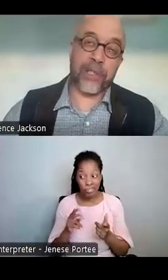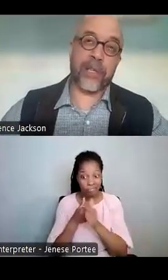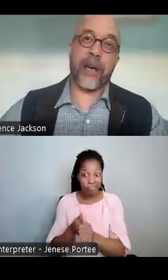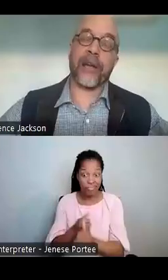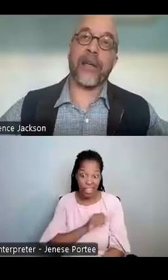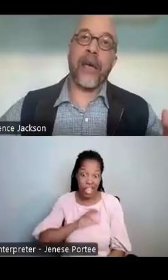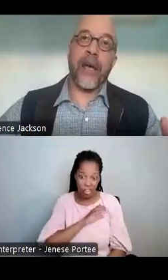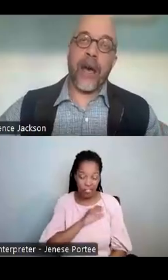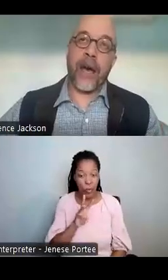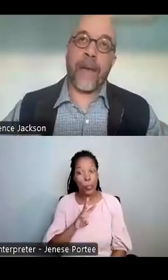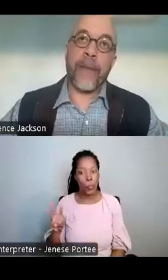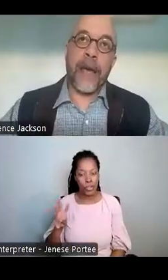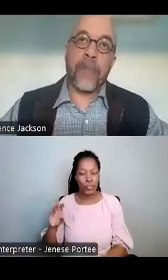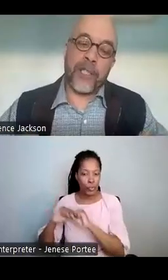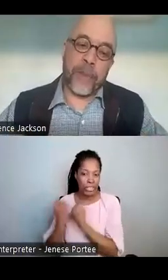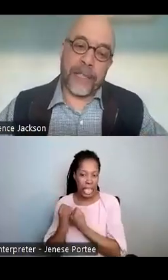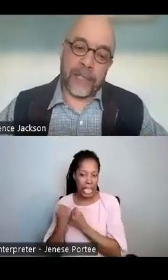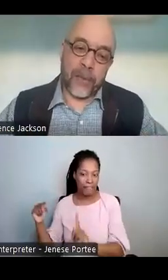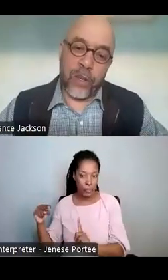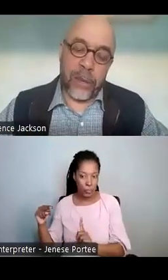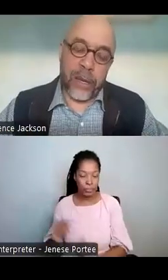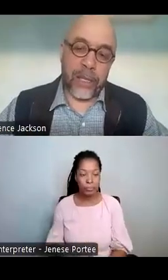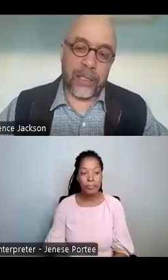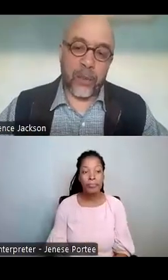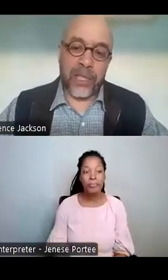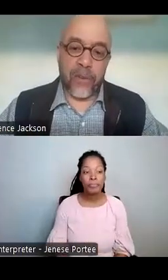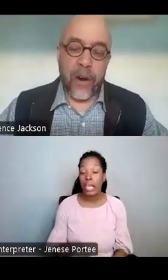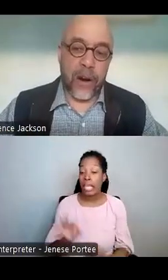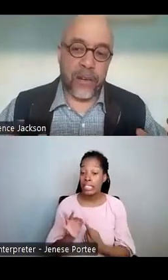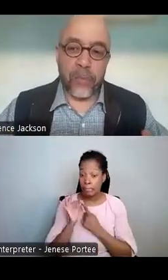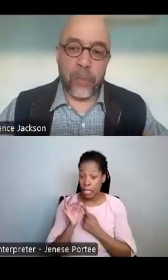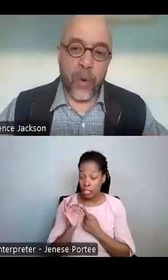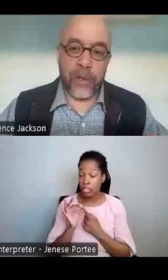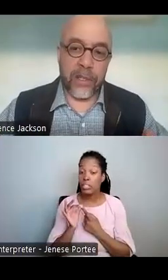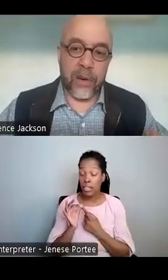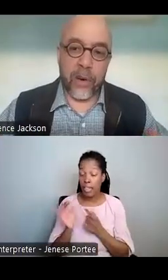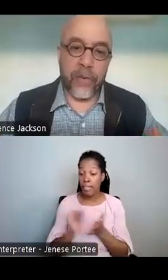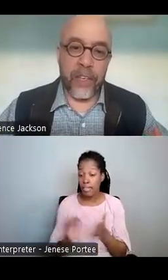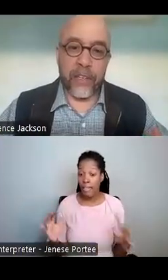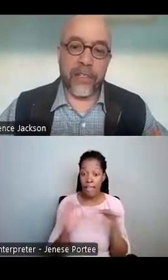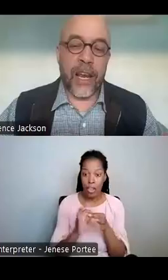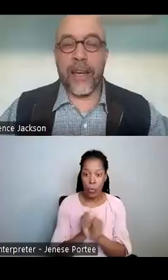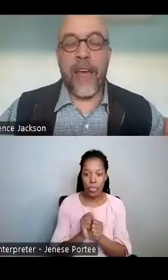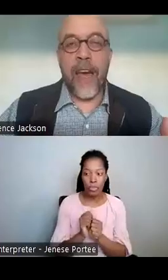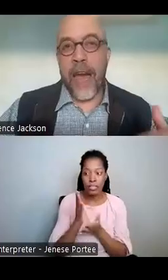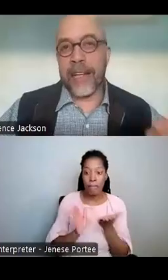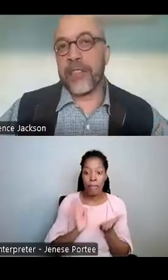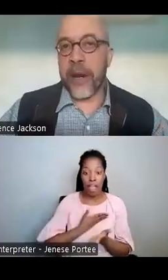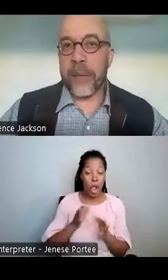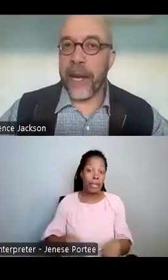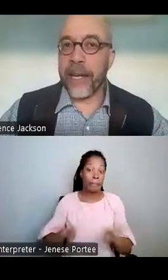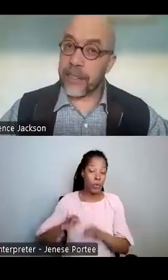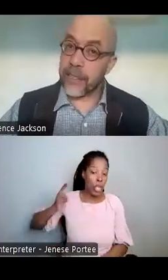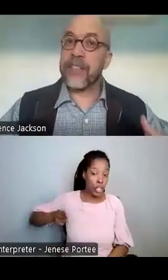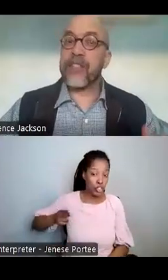Western society, but especially one that might be connected with some of our important historical figures. And as you